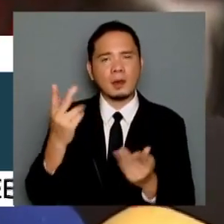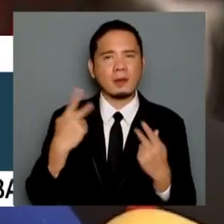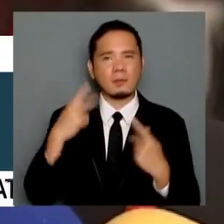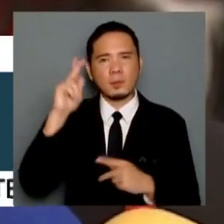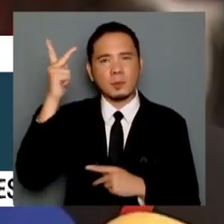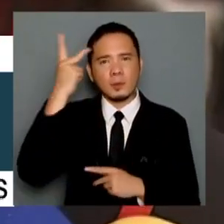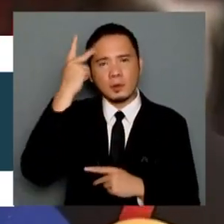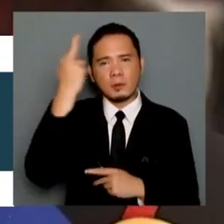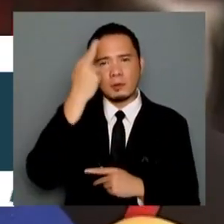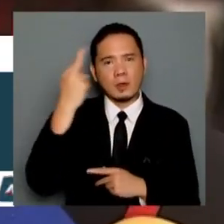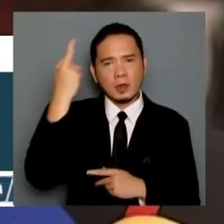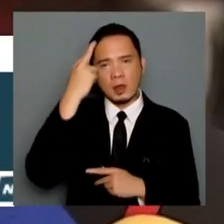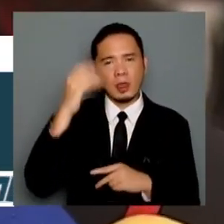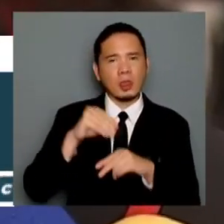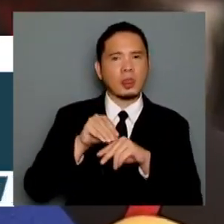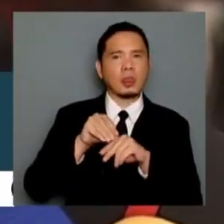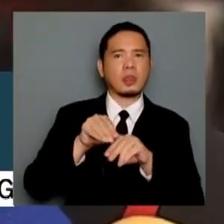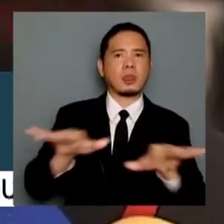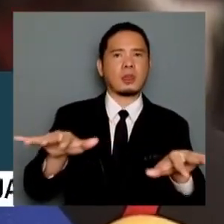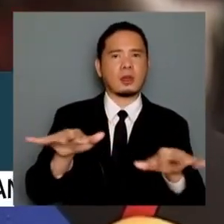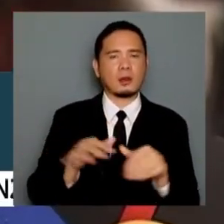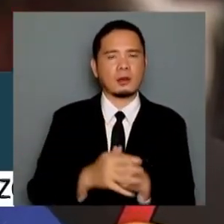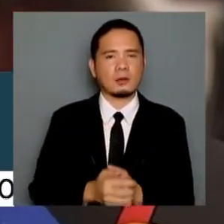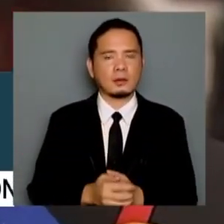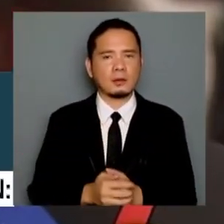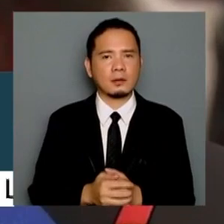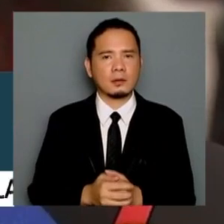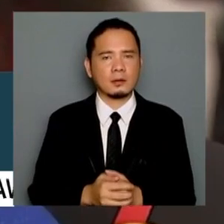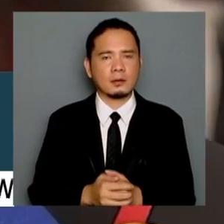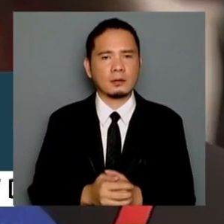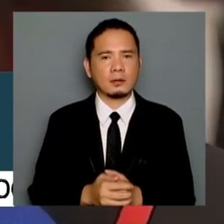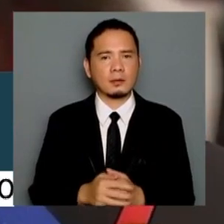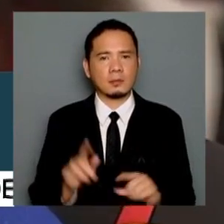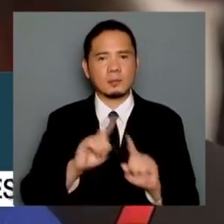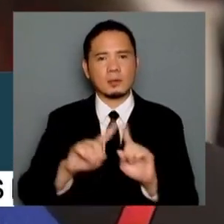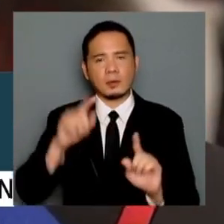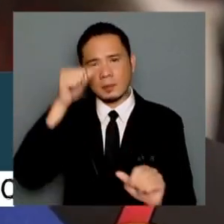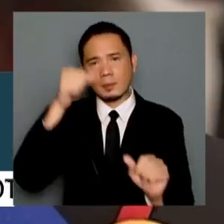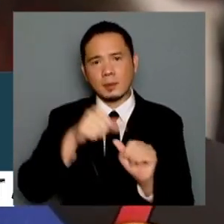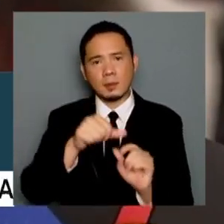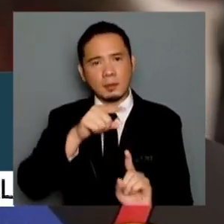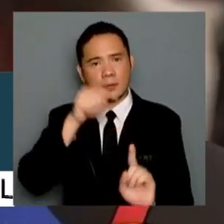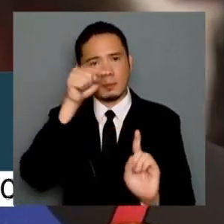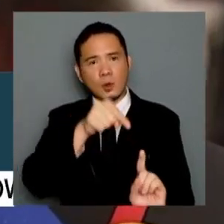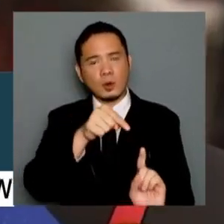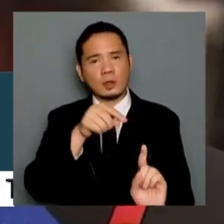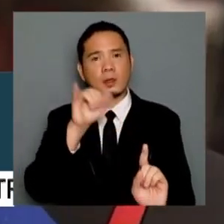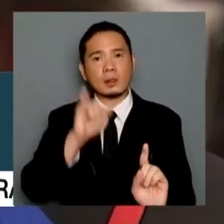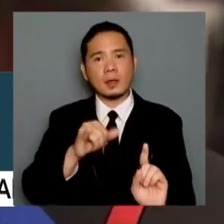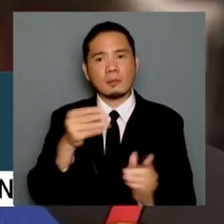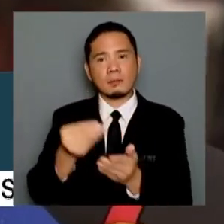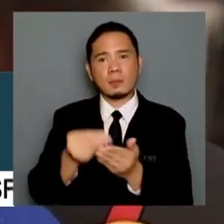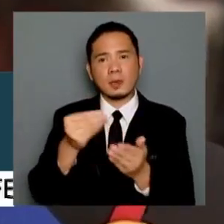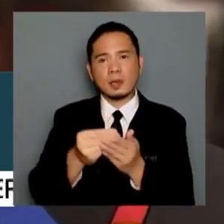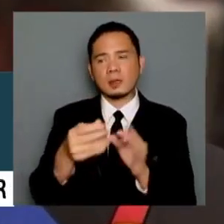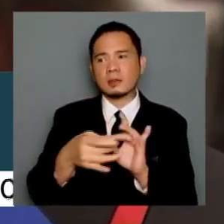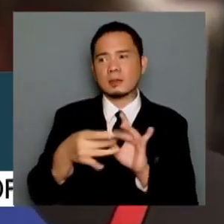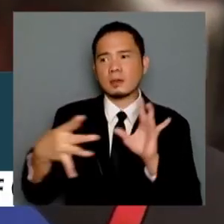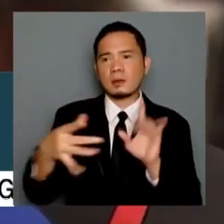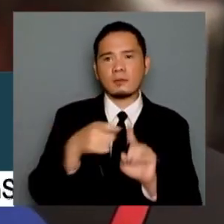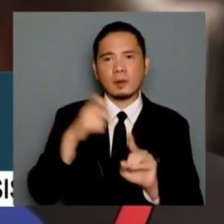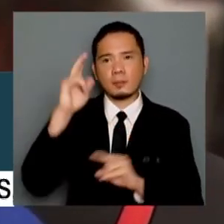and you can see naman, it's been politicized, but the whole point of this is that it is free from politics. It will be run like a private